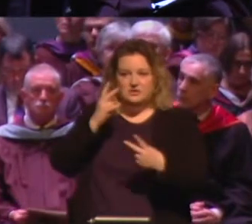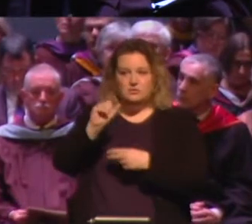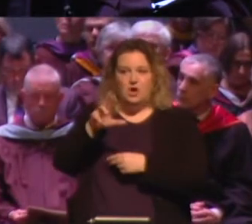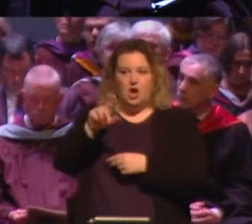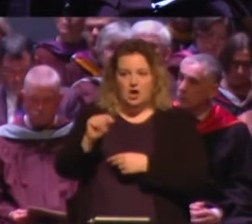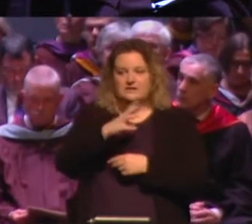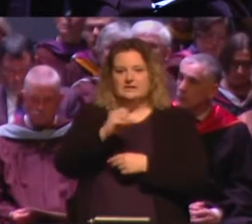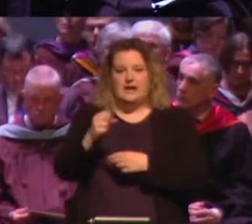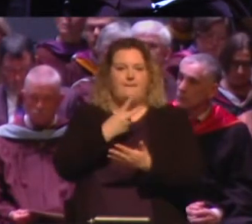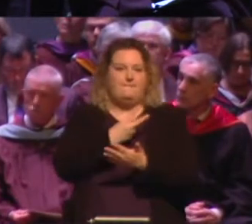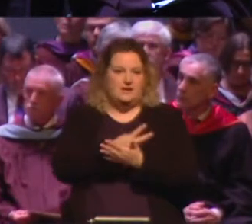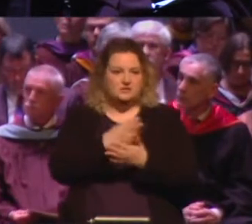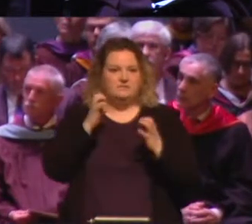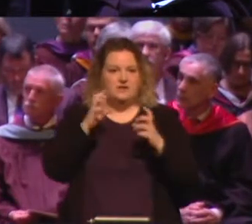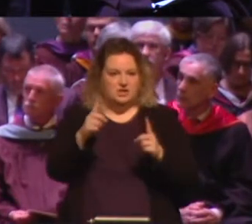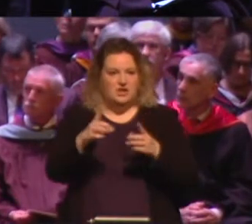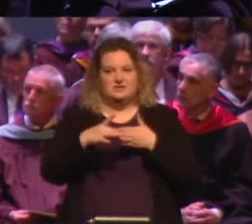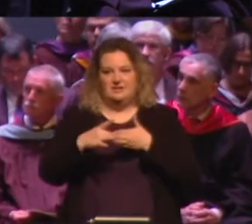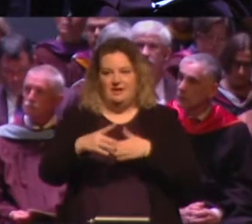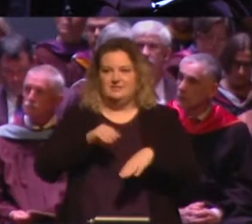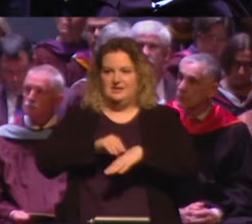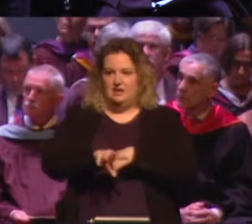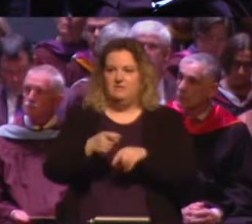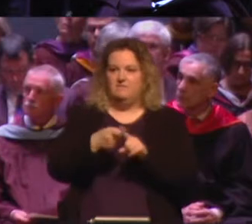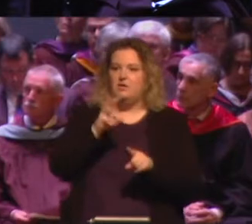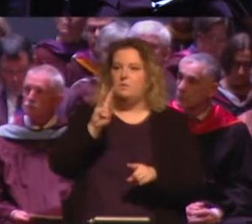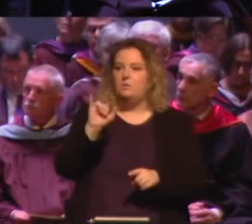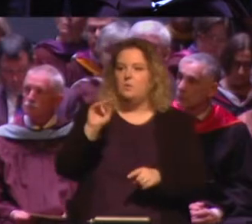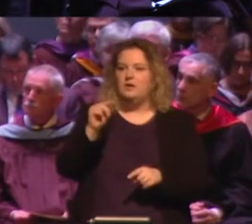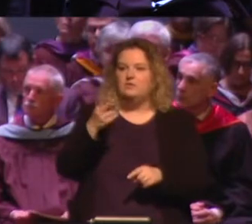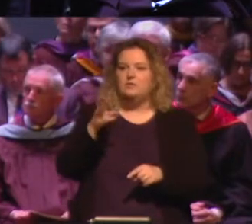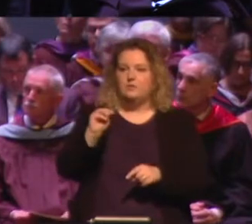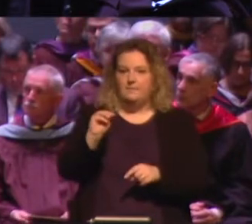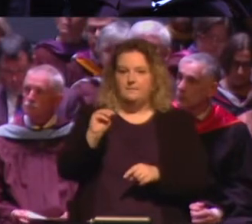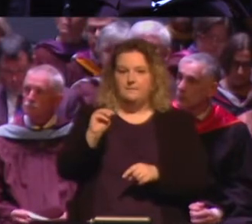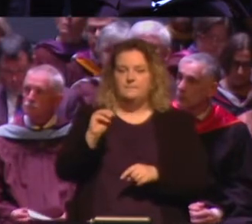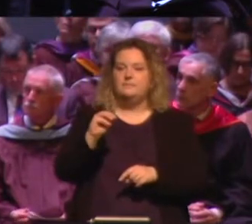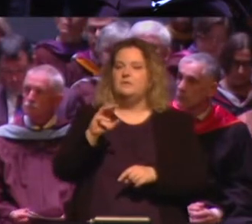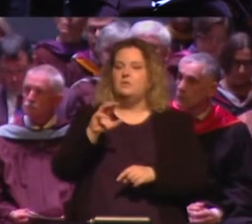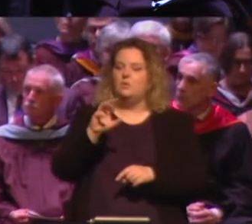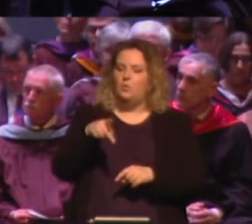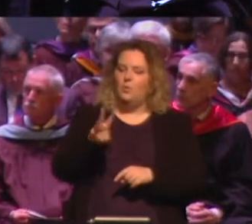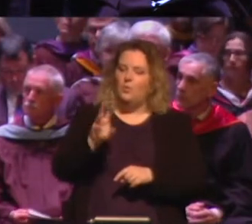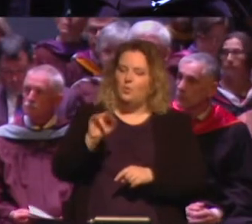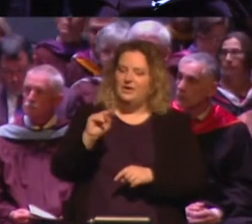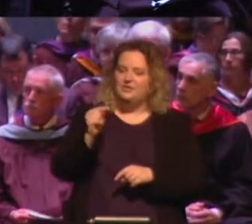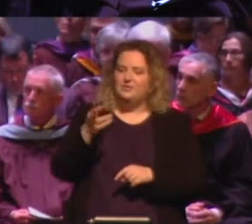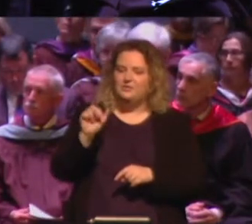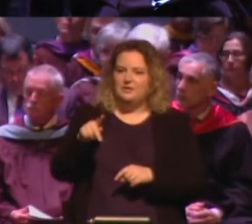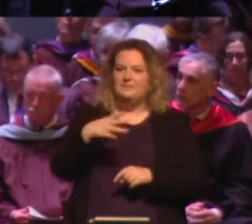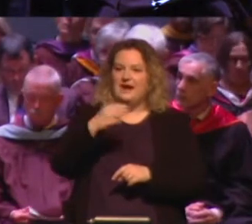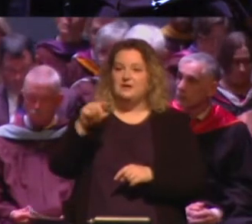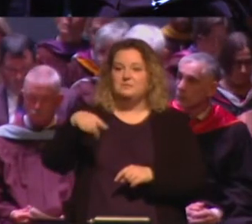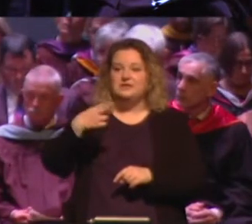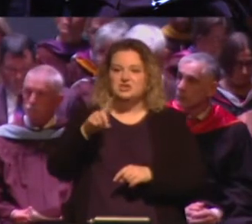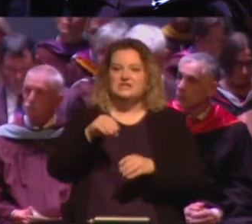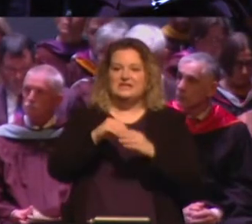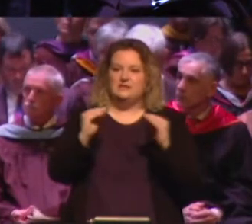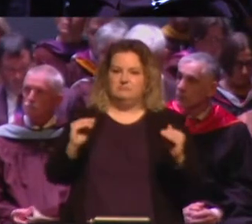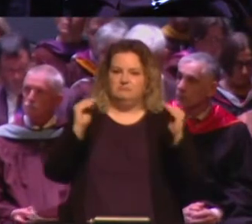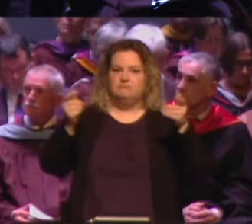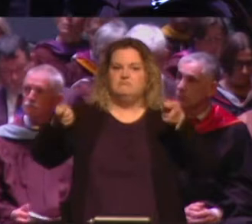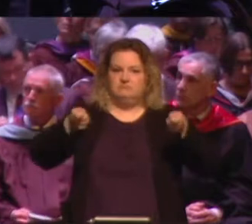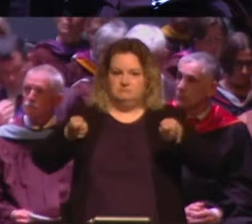Master's of Education in Guidance and Counseling from Winthrop University, as well as a PhD in Higher Education Administration from